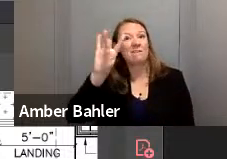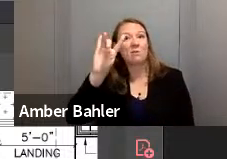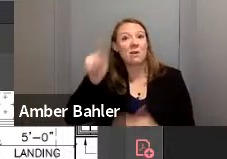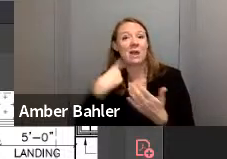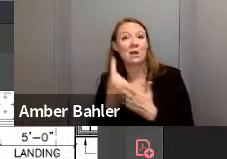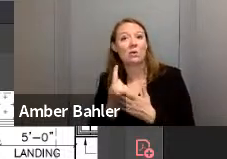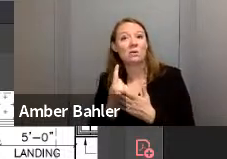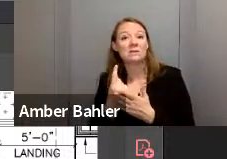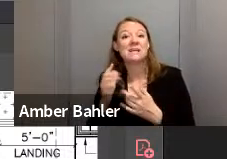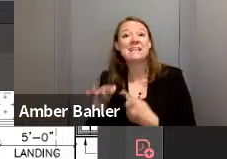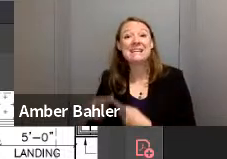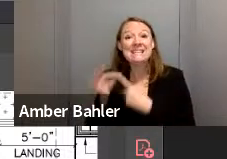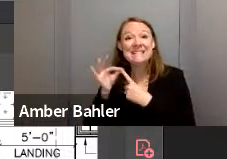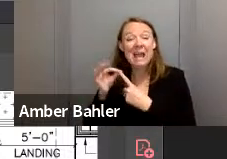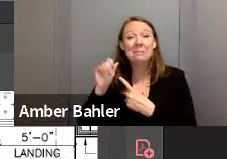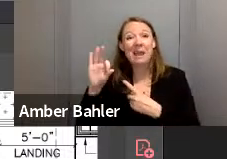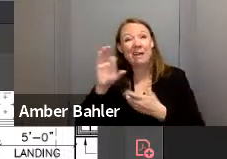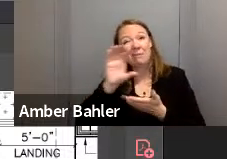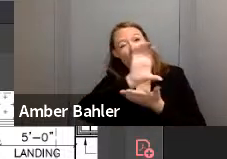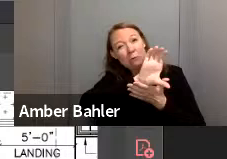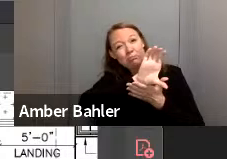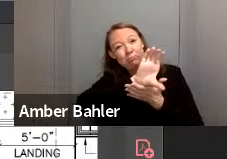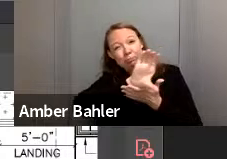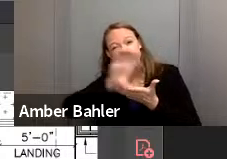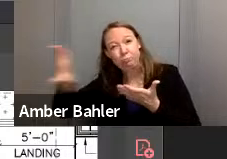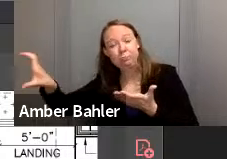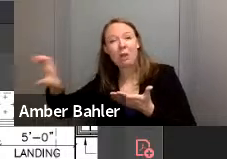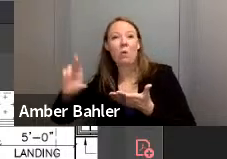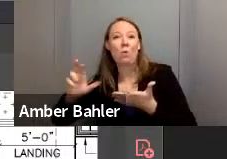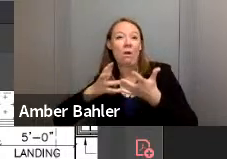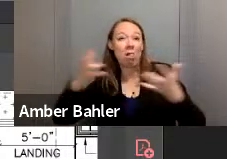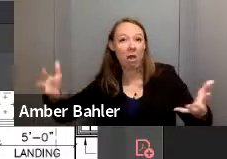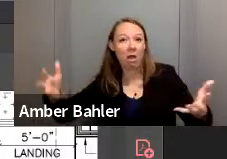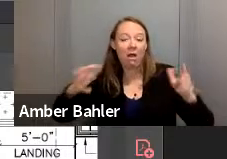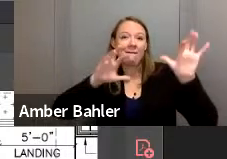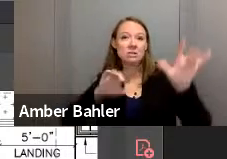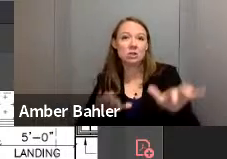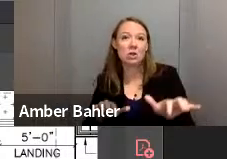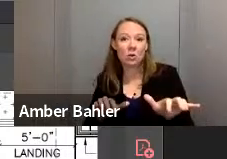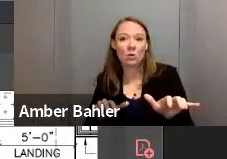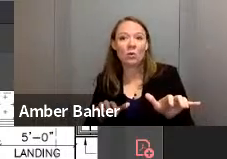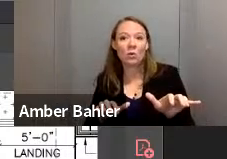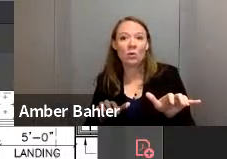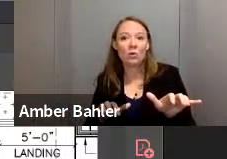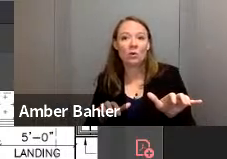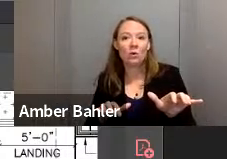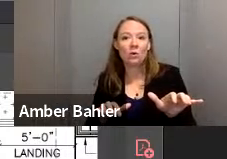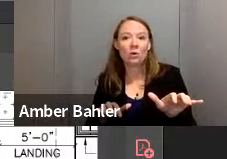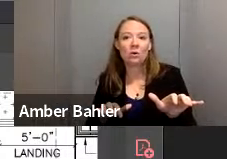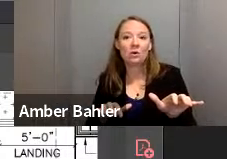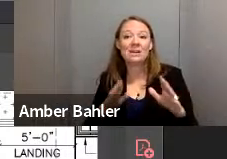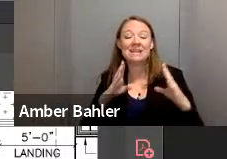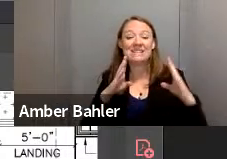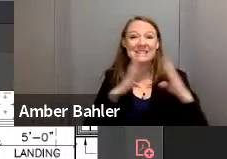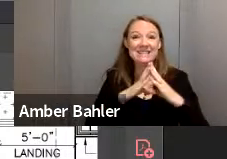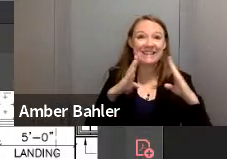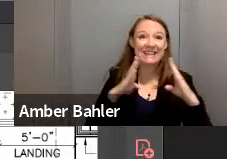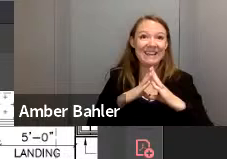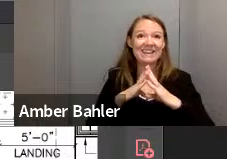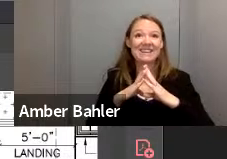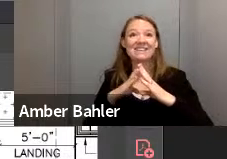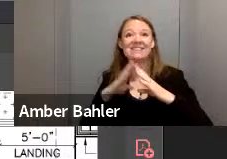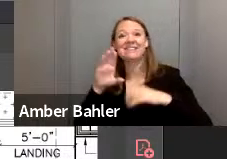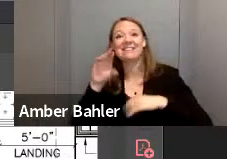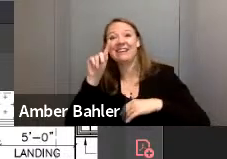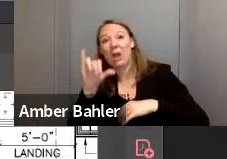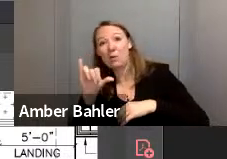feet or heavy conditions. And we're sort of all in the same boat, city, county, state,